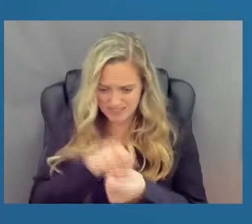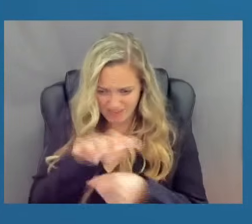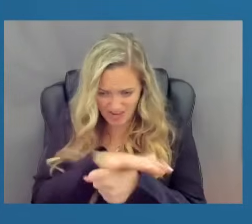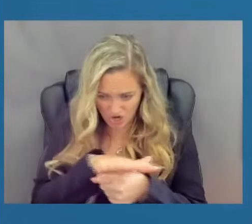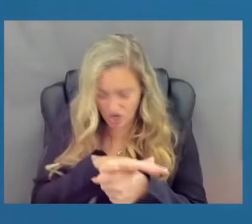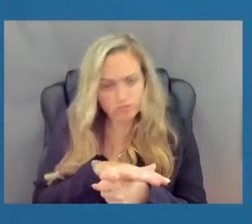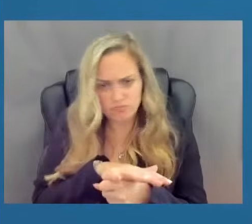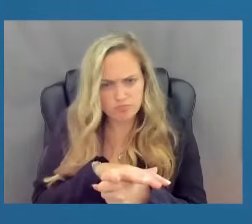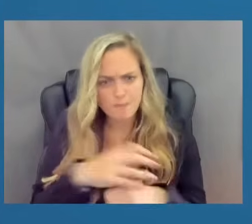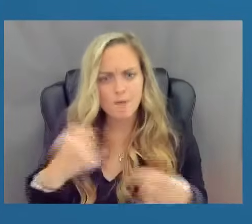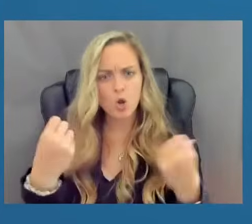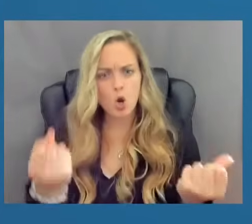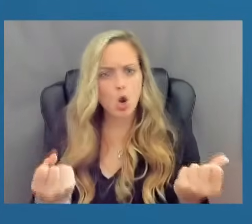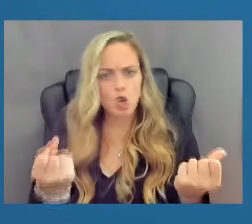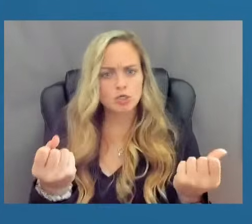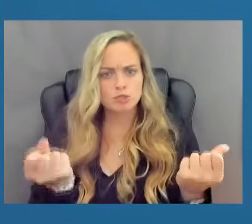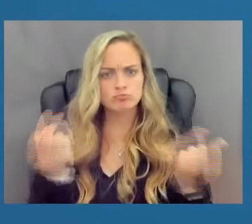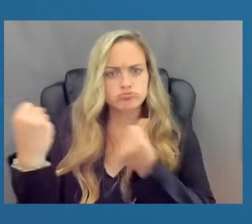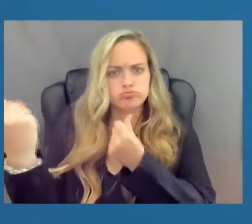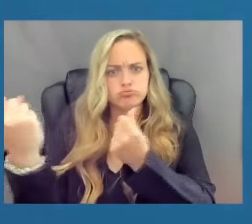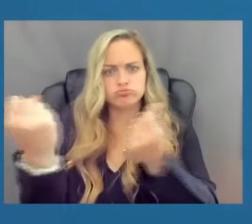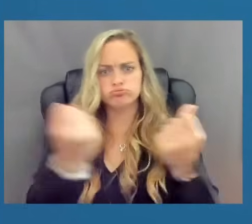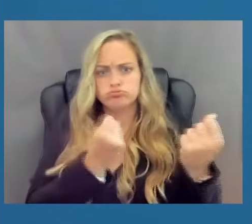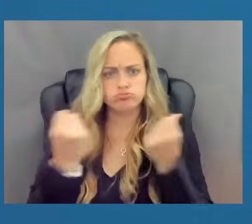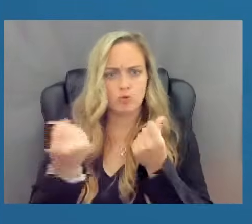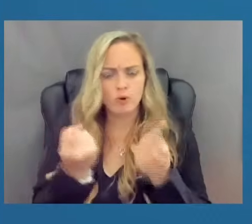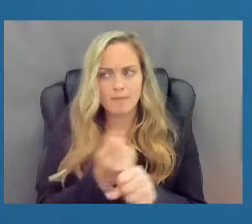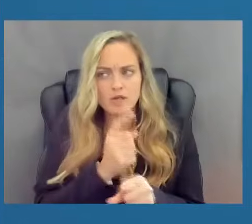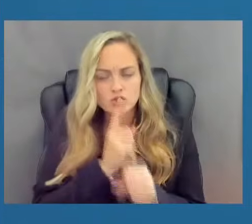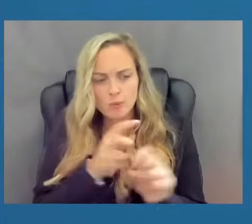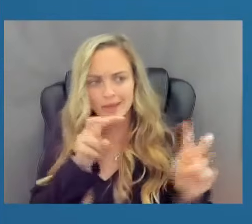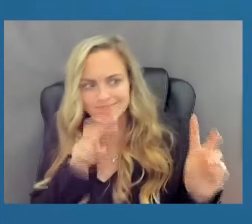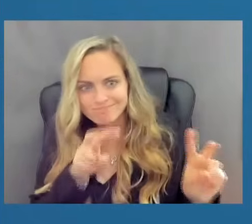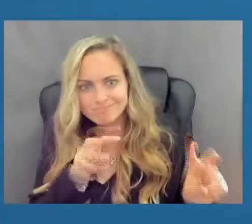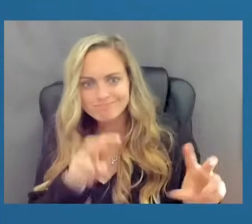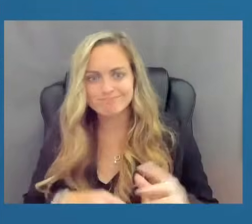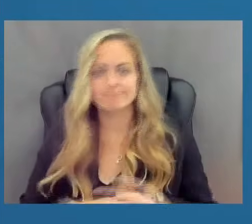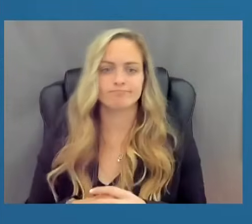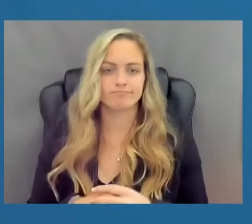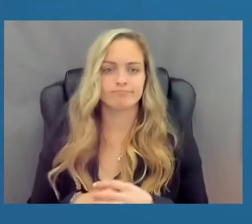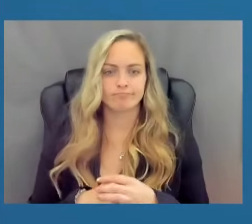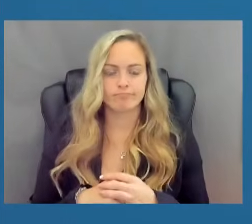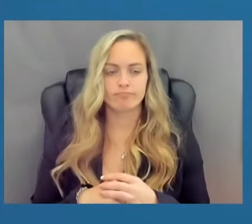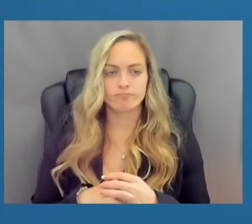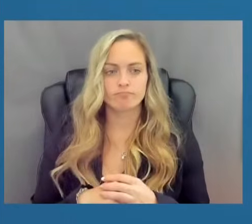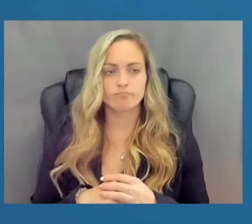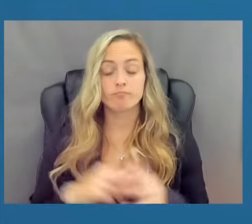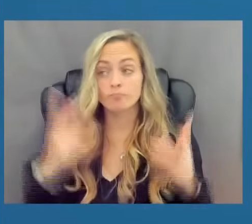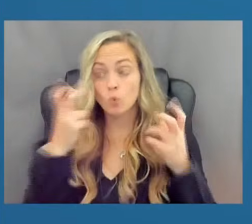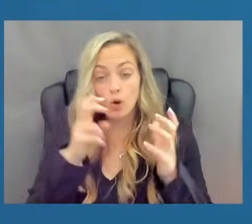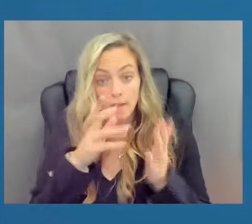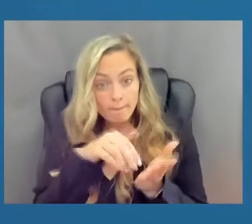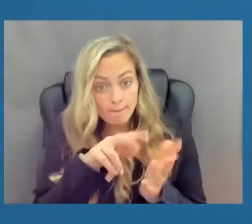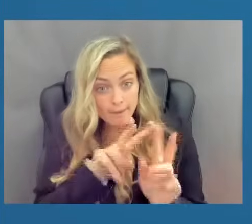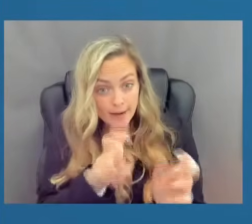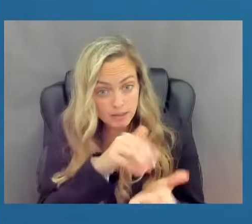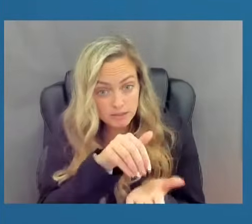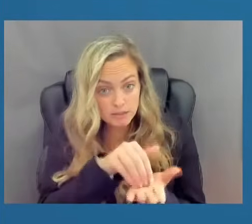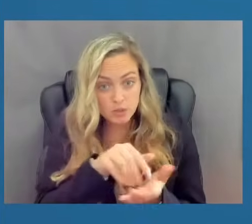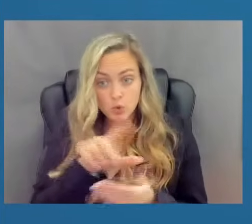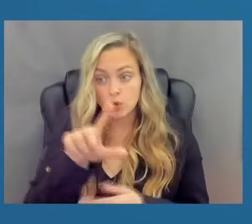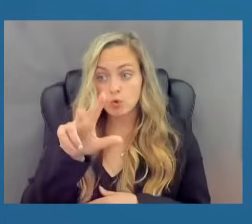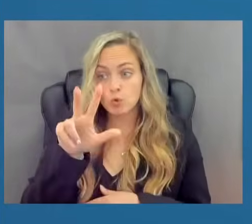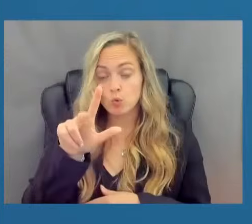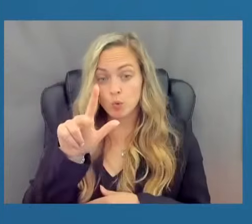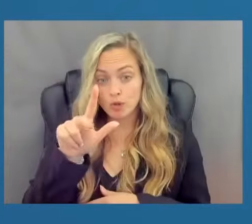move across county lines, and we want to make sure we can stay on top of that. So we've our Crime Analysis Center alone has handled